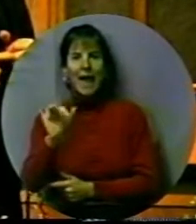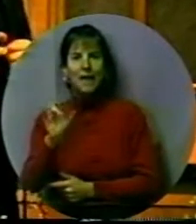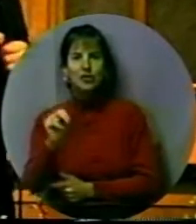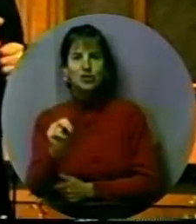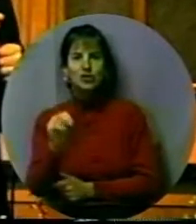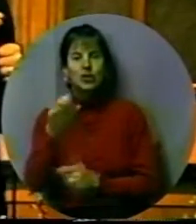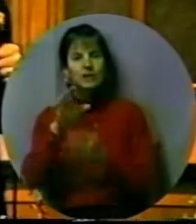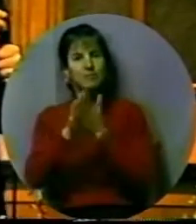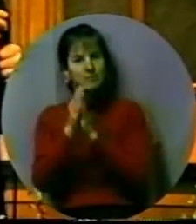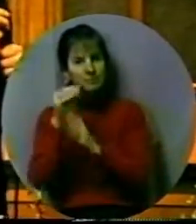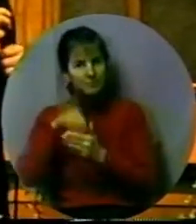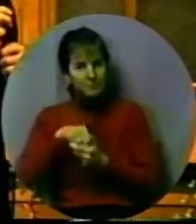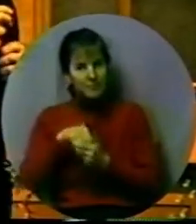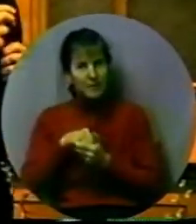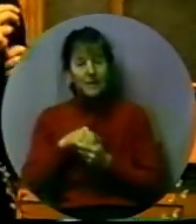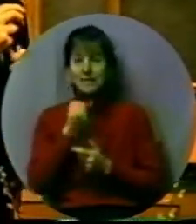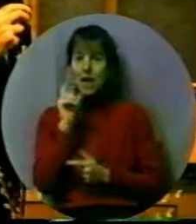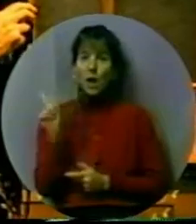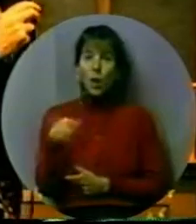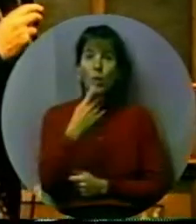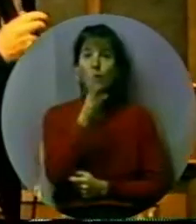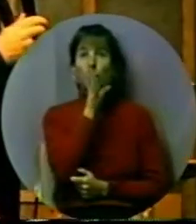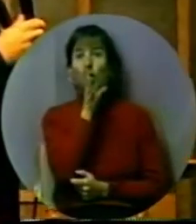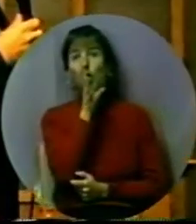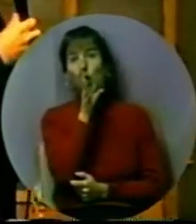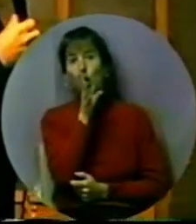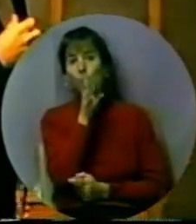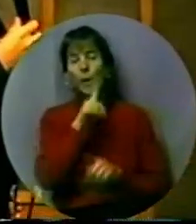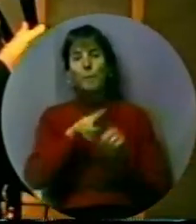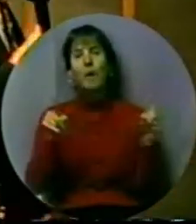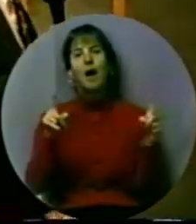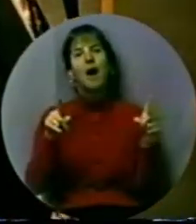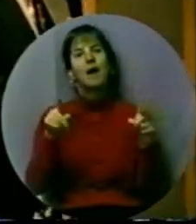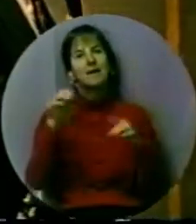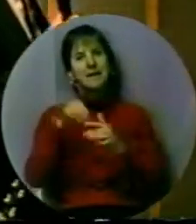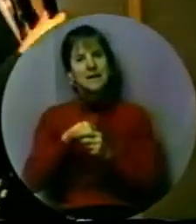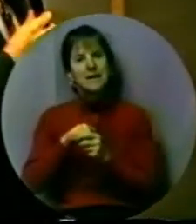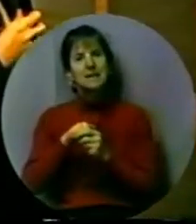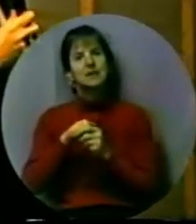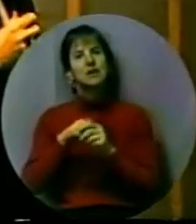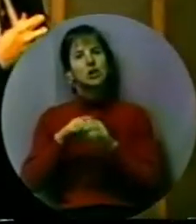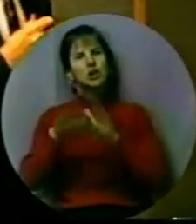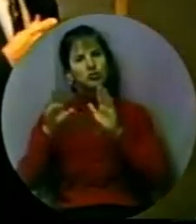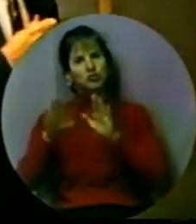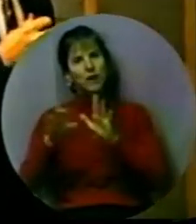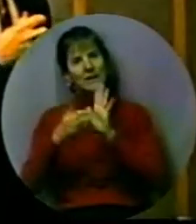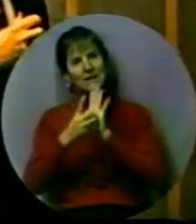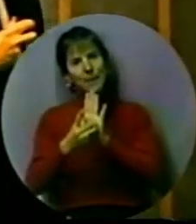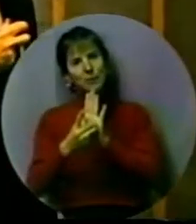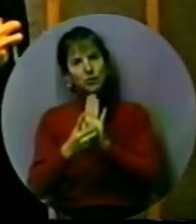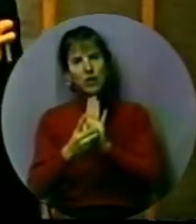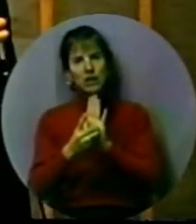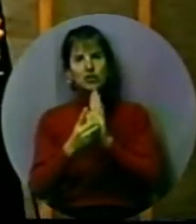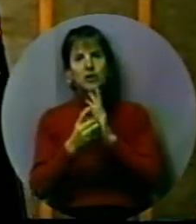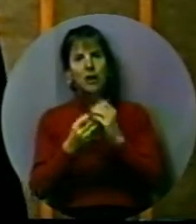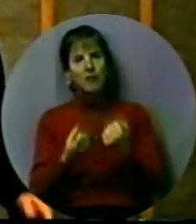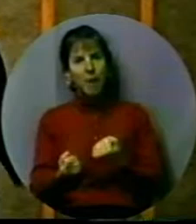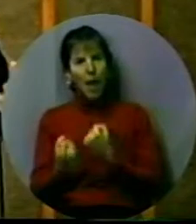No longer is it in word only, but it is in great demonstration of